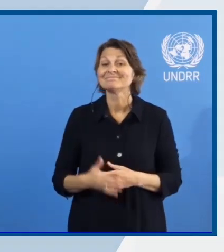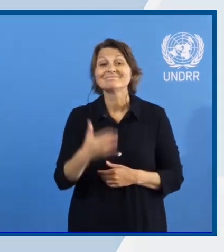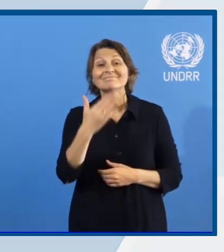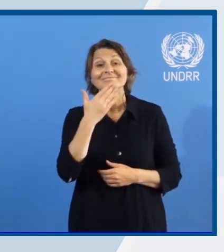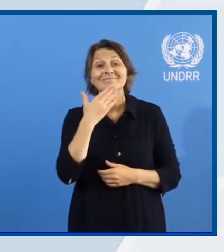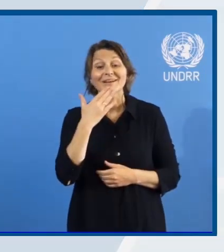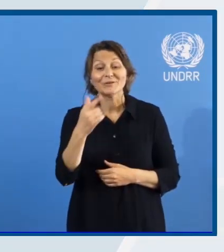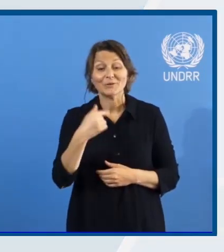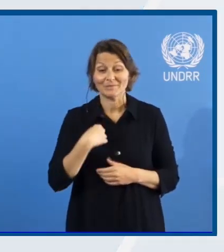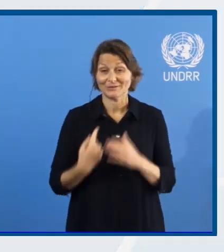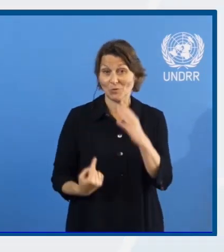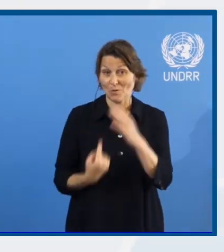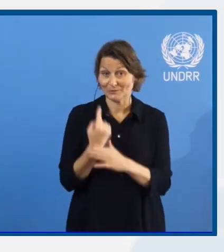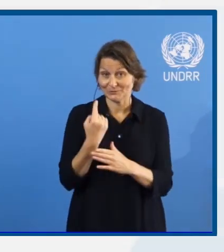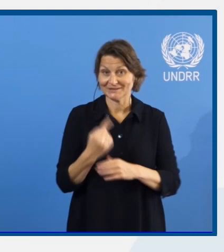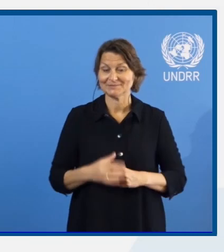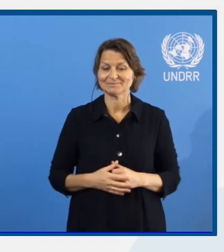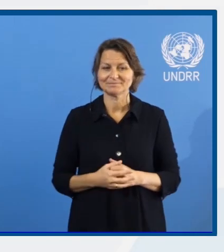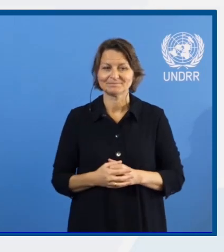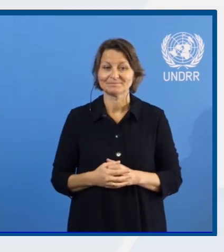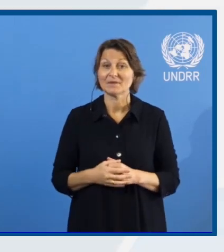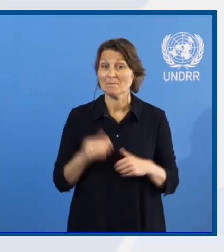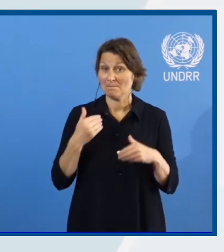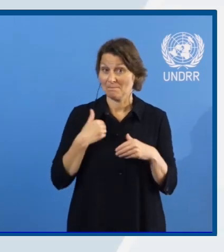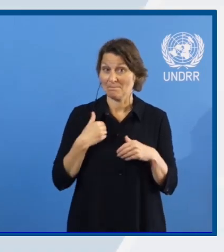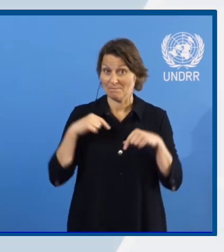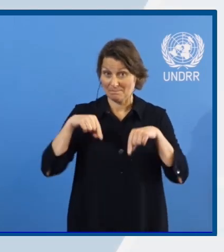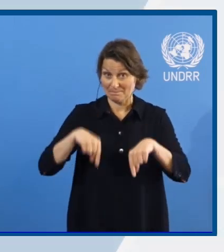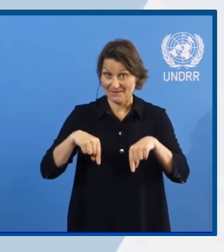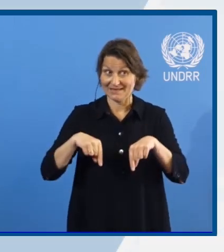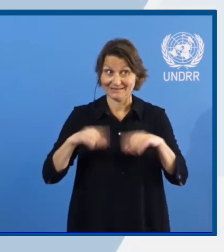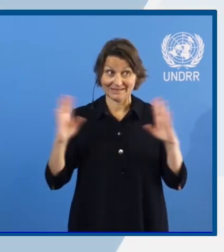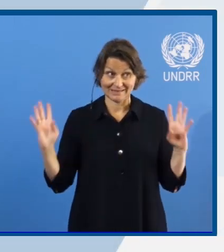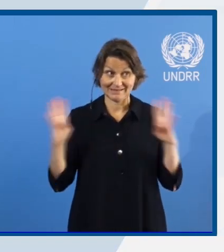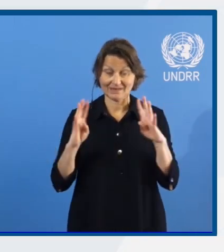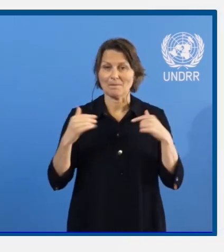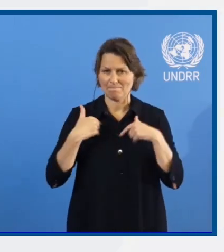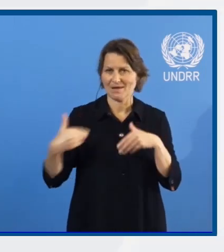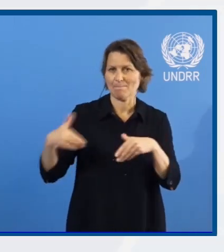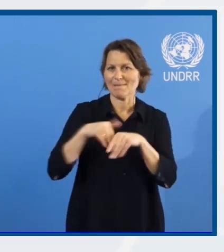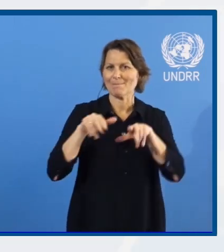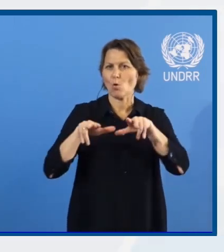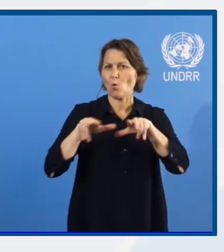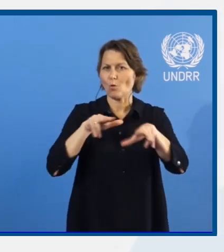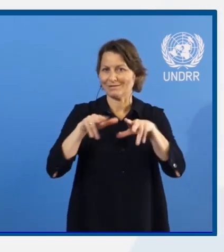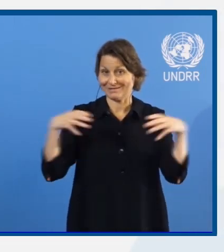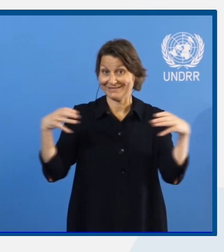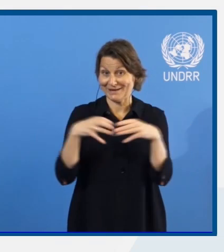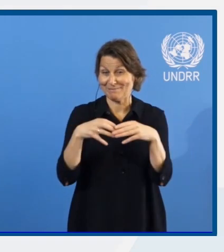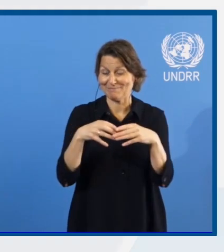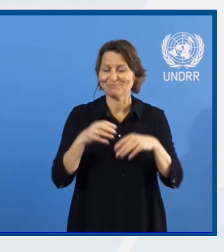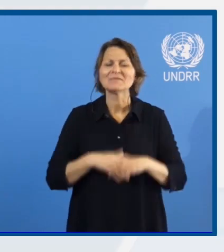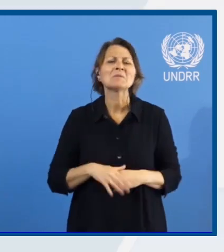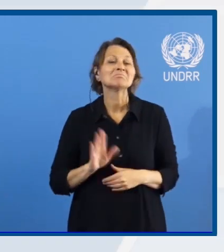opportunity. I happen to be a member of the organizing team for this session. And I'd like to raise a question.